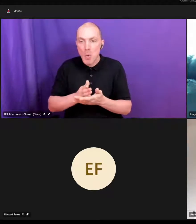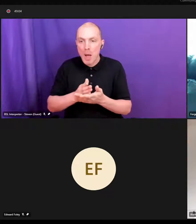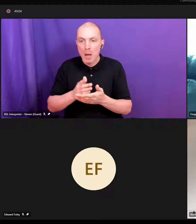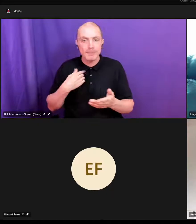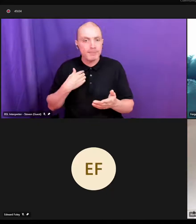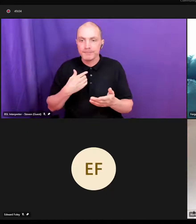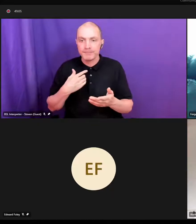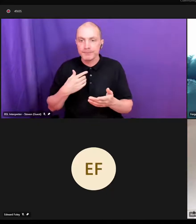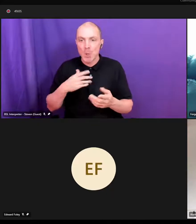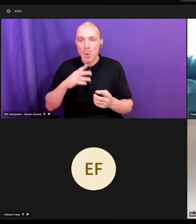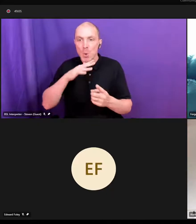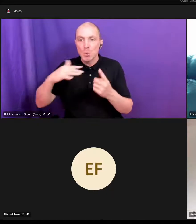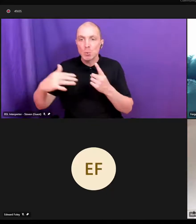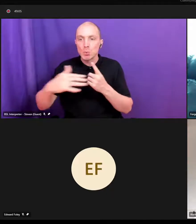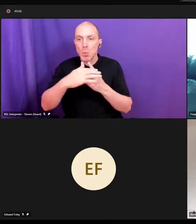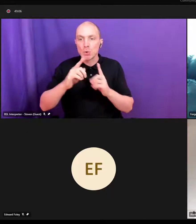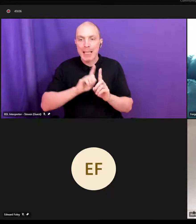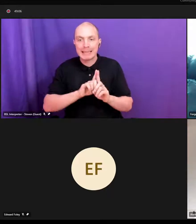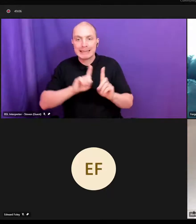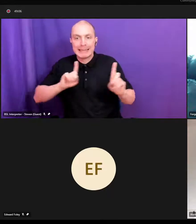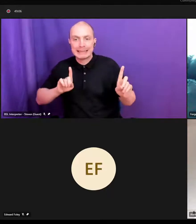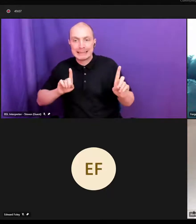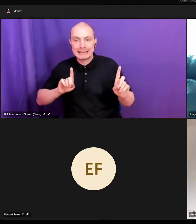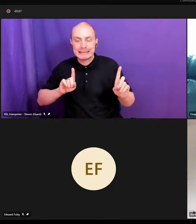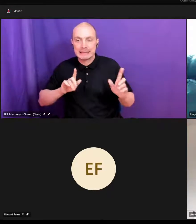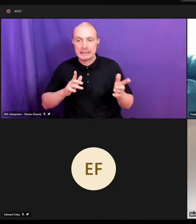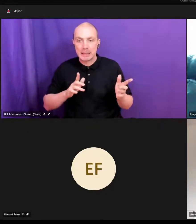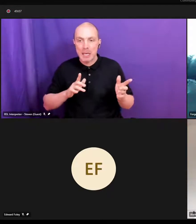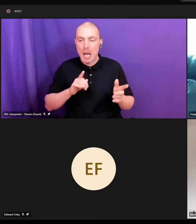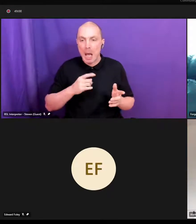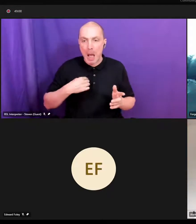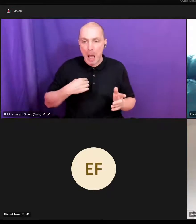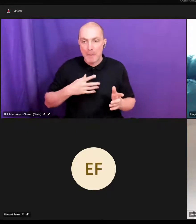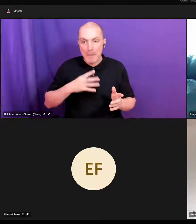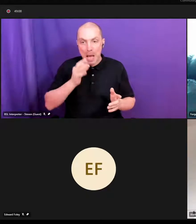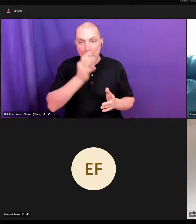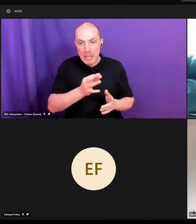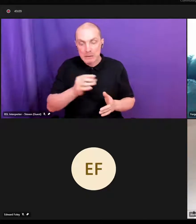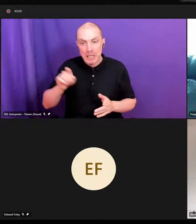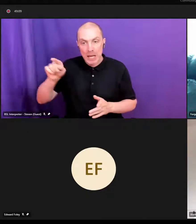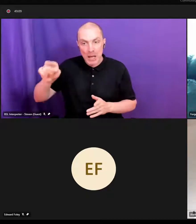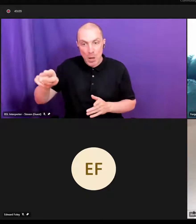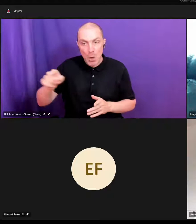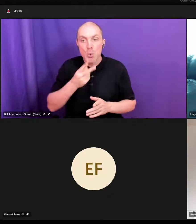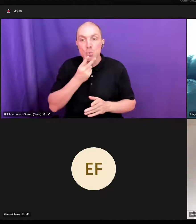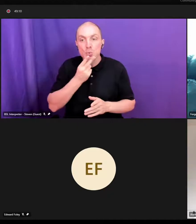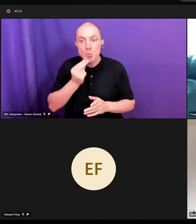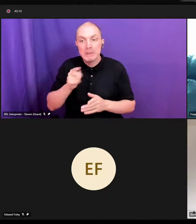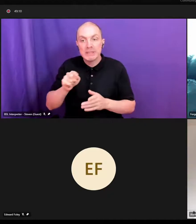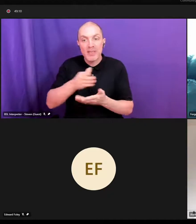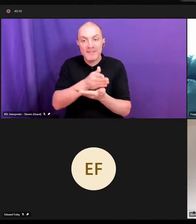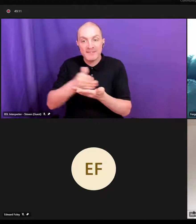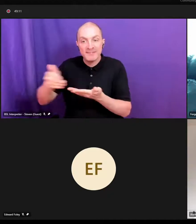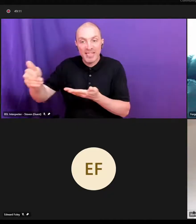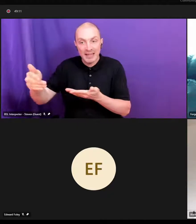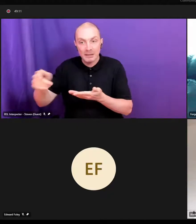those unused electric vehicles could be part of the solution. Could I